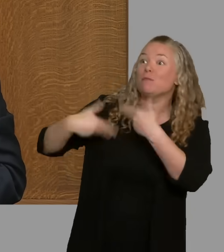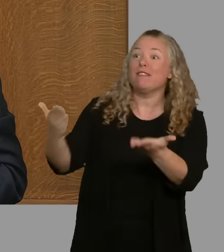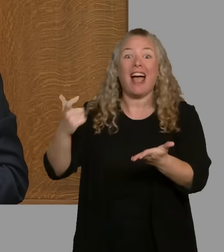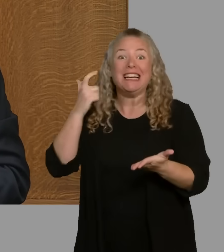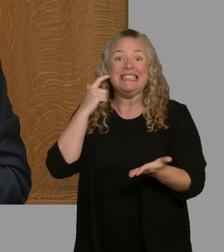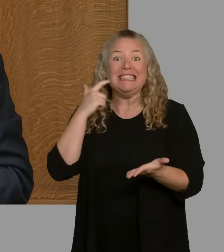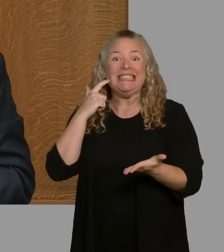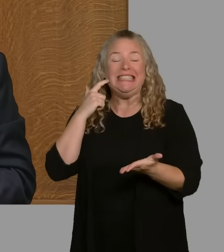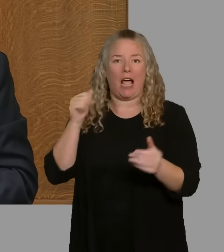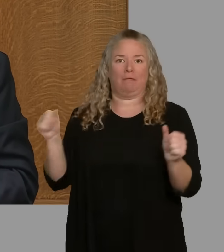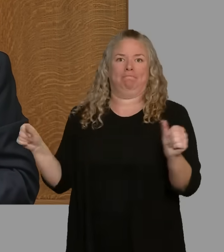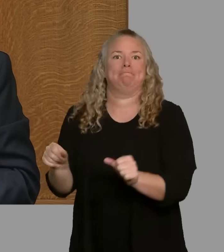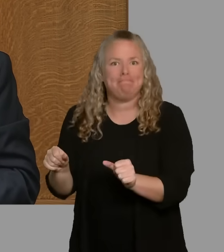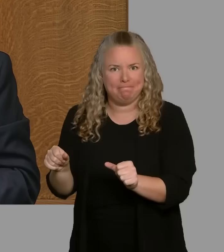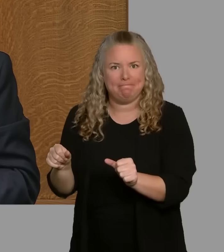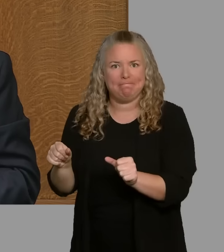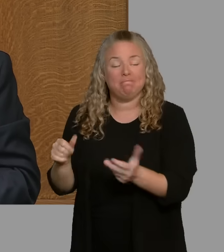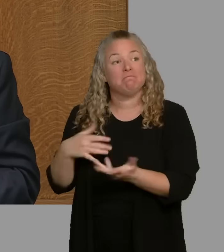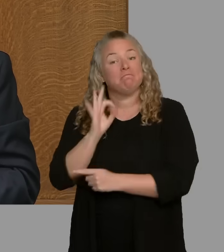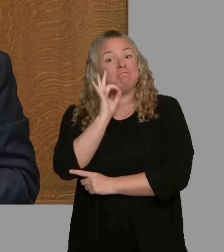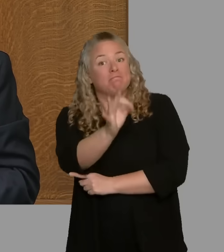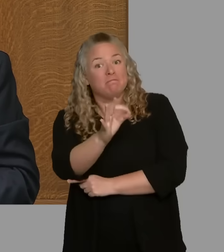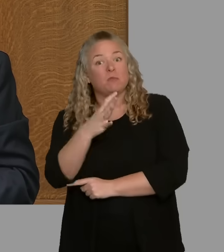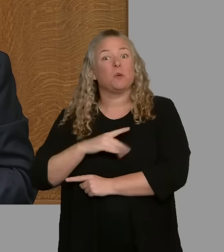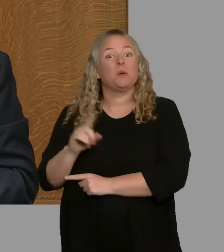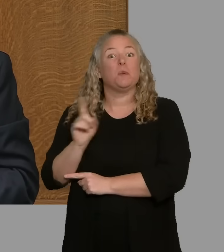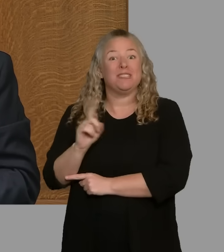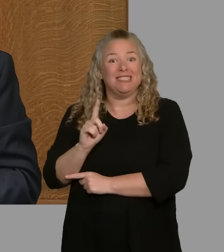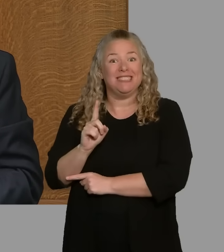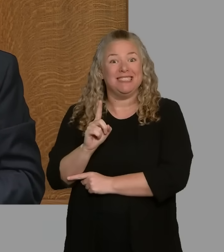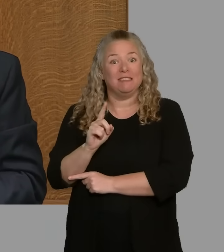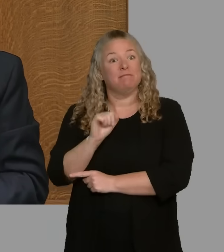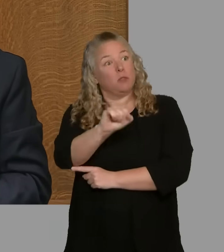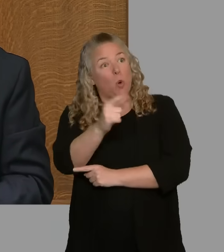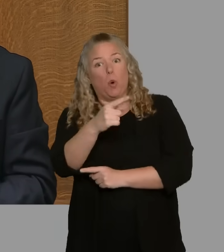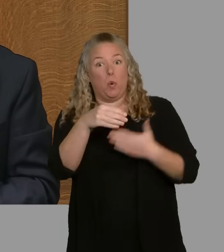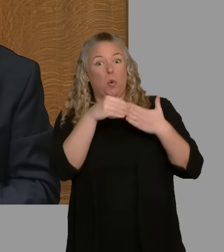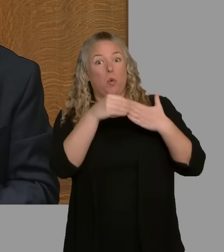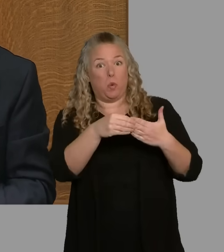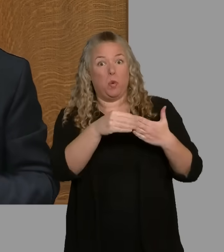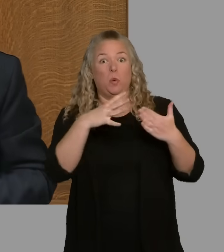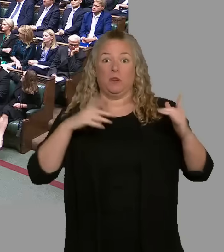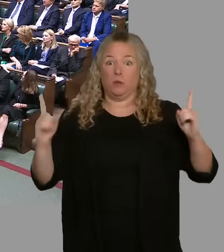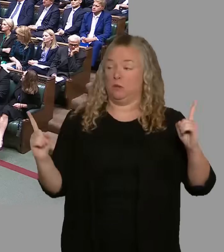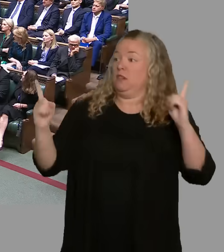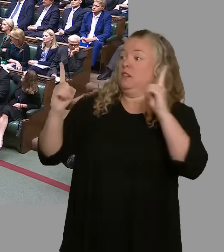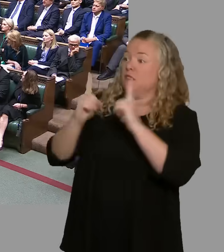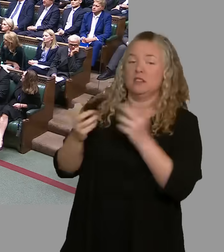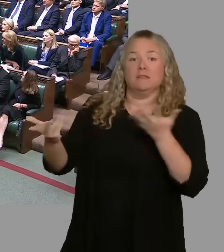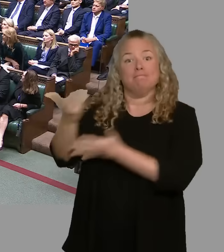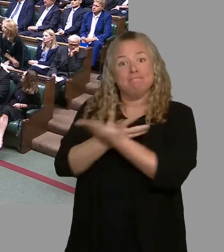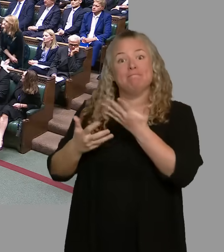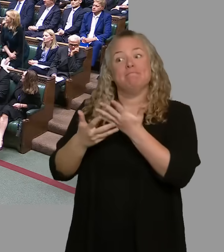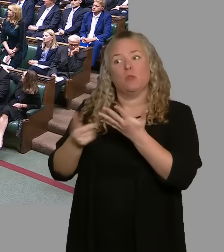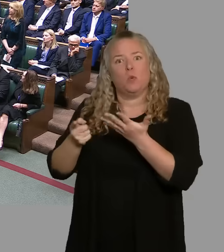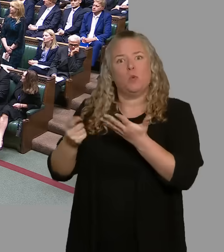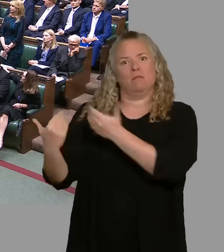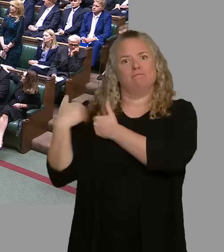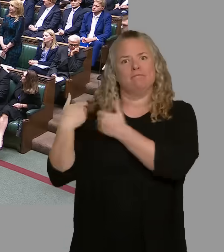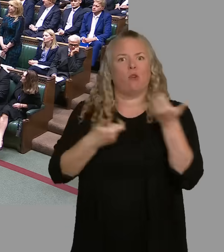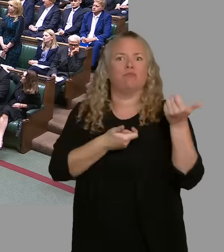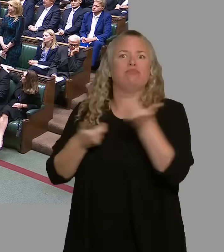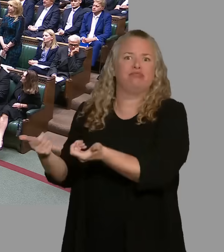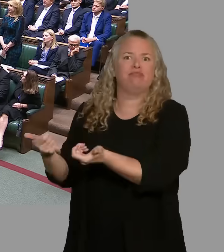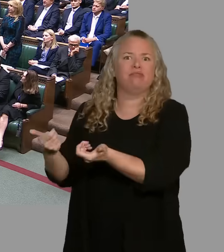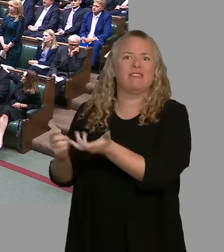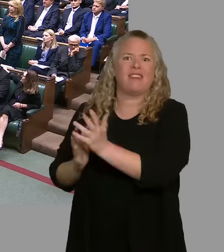that my constituents and those across the counties of Dorset and Wiltshire are kept as safe as they possibly can be? Can